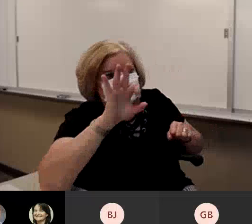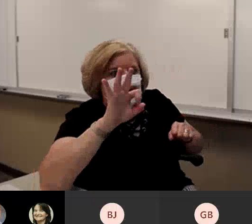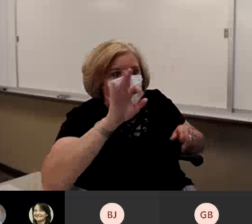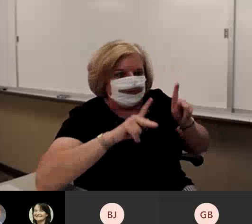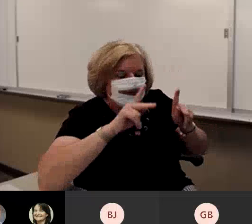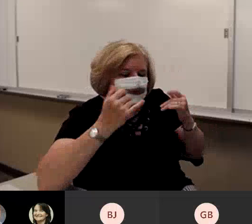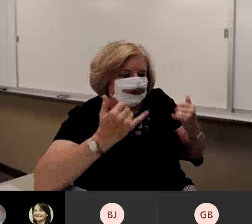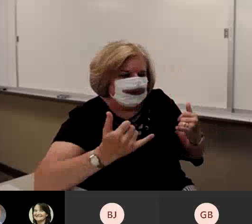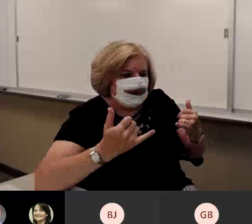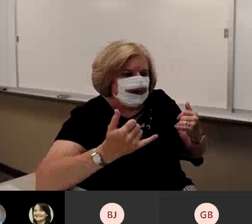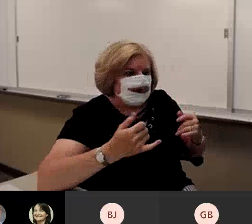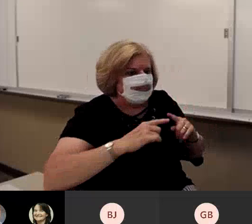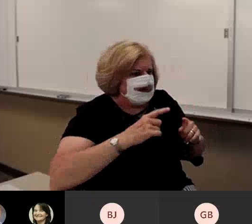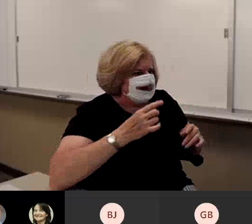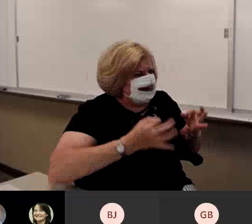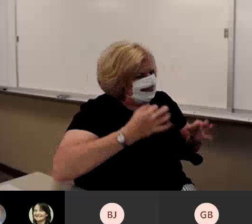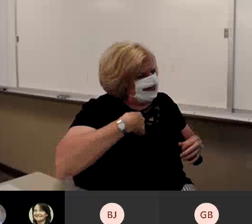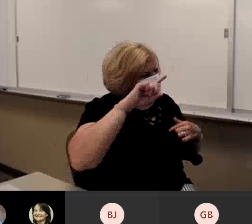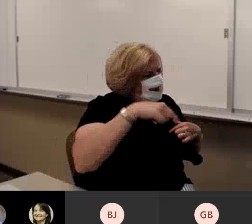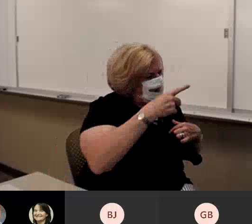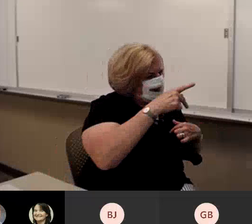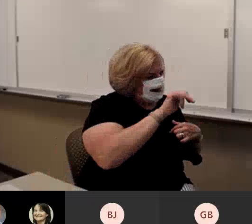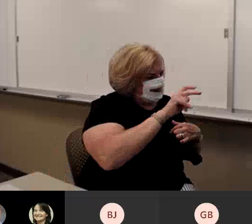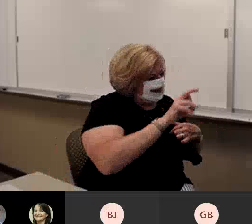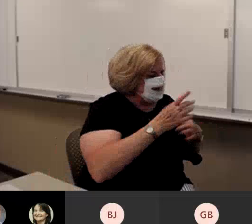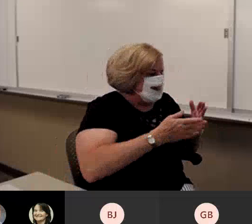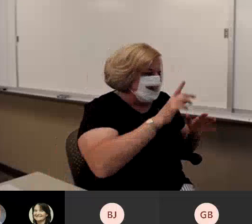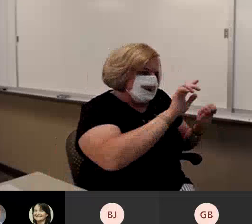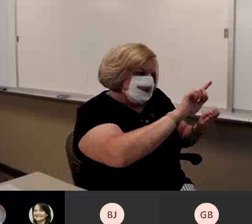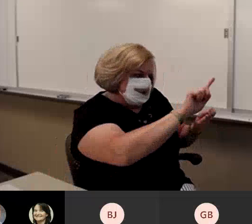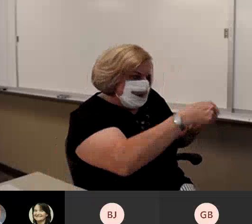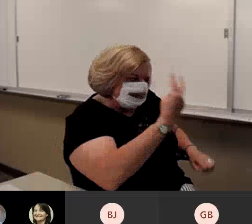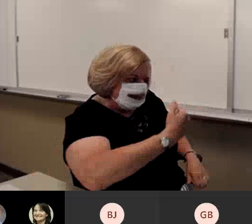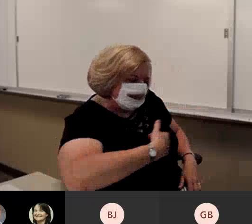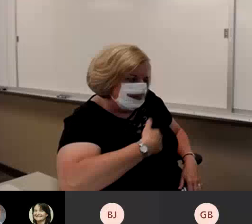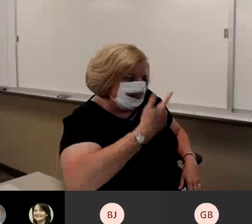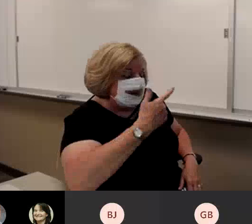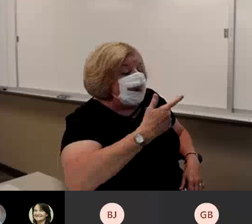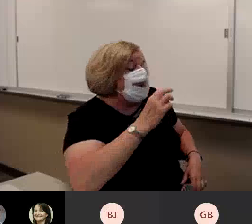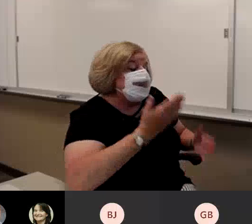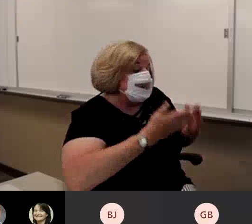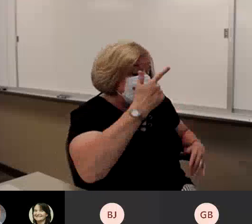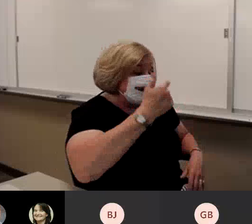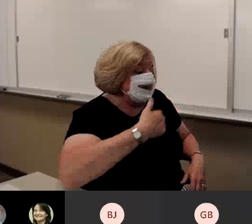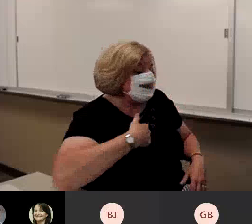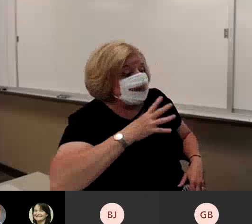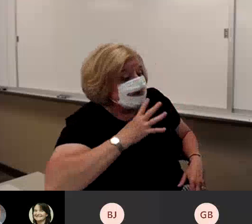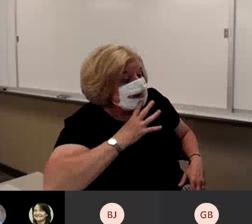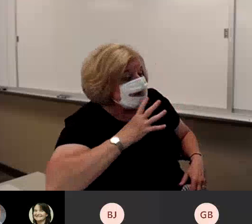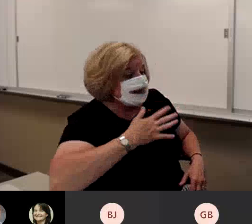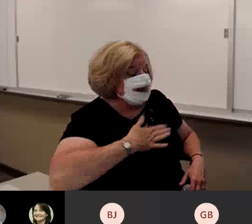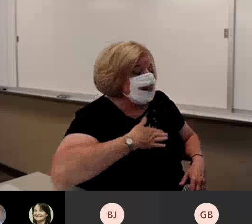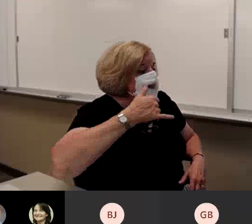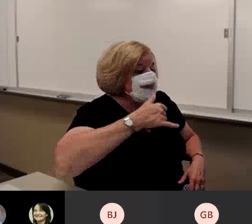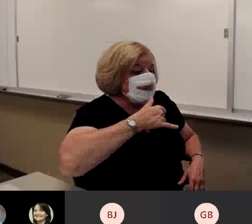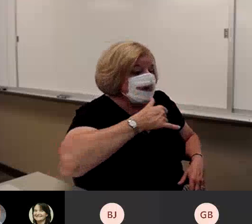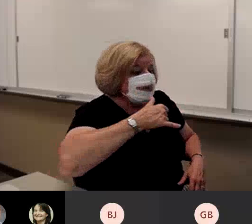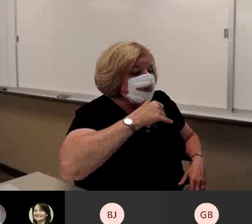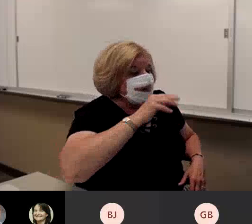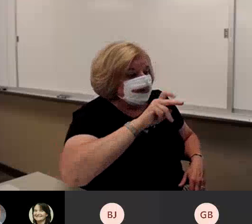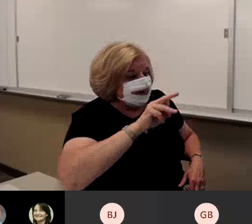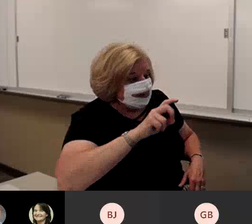pinned, and that's why, or because also I'm talking and my microphone's not muted because it's always going to bring whoever's talking to